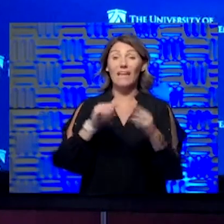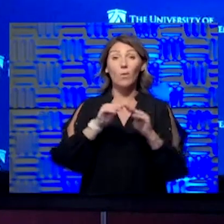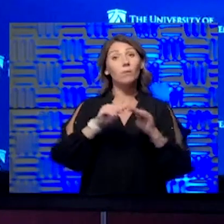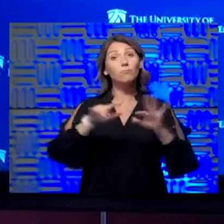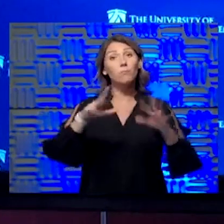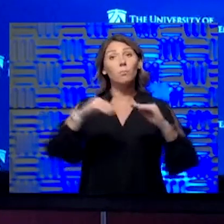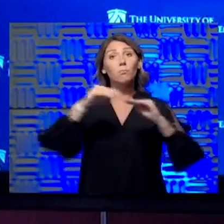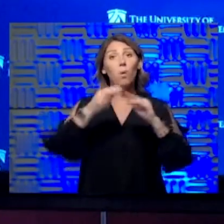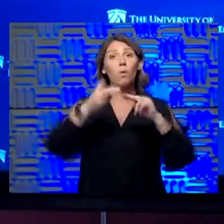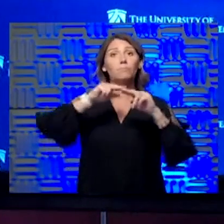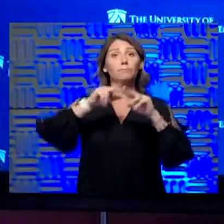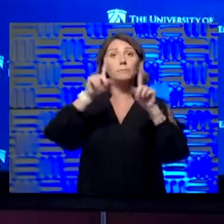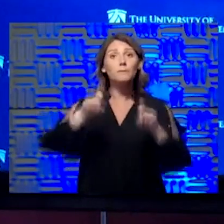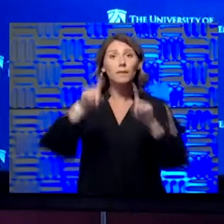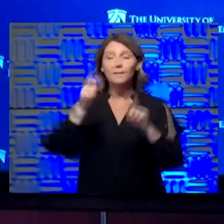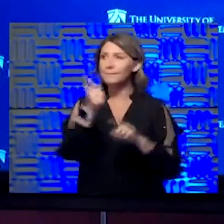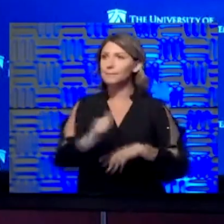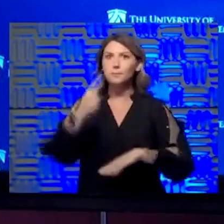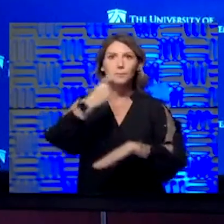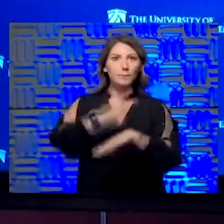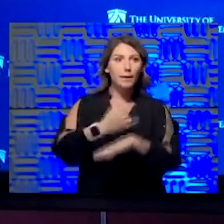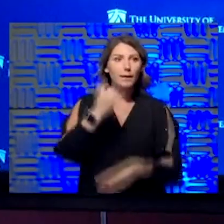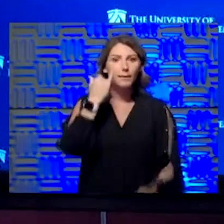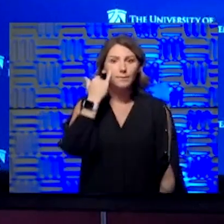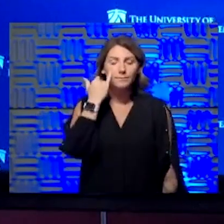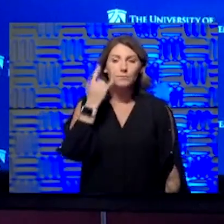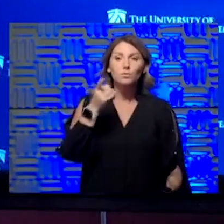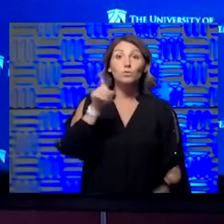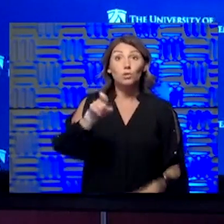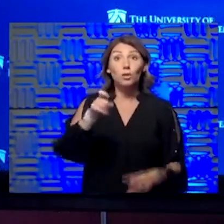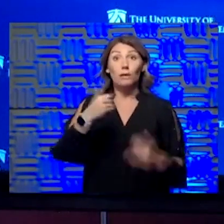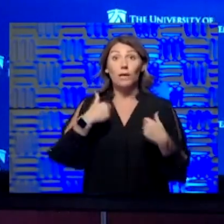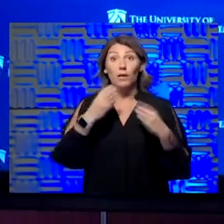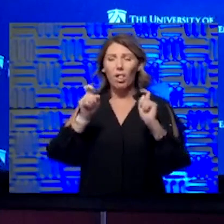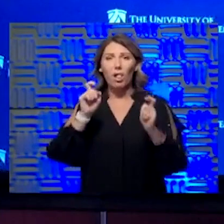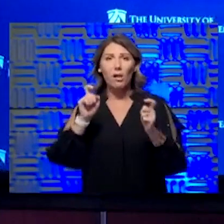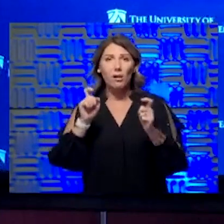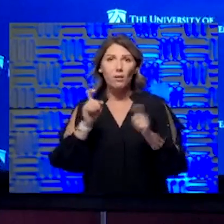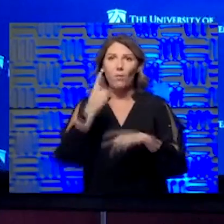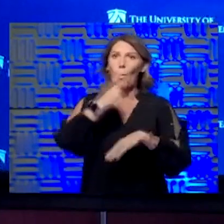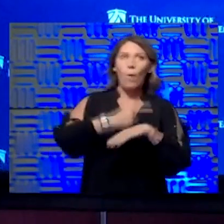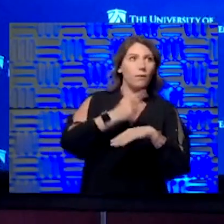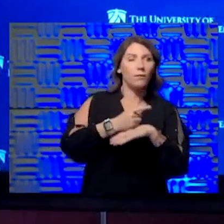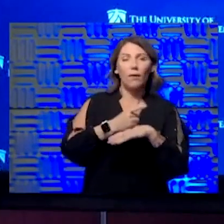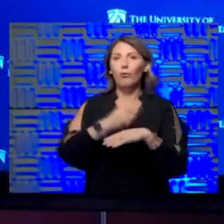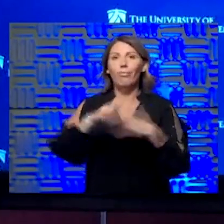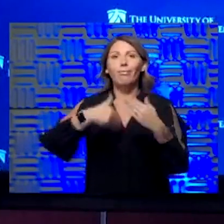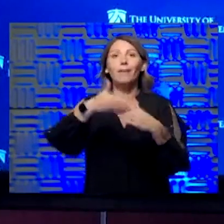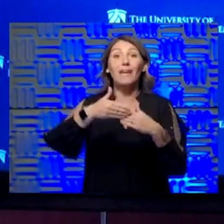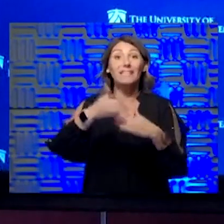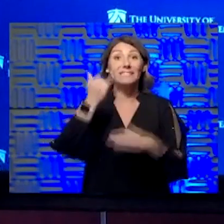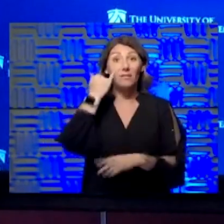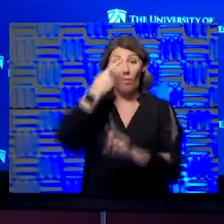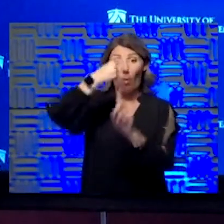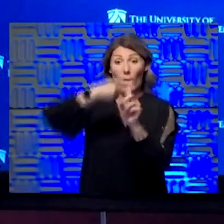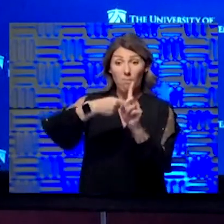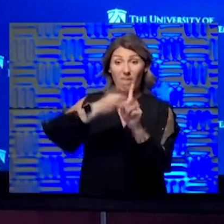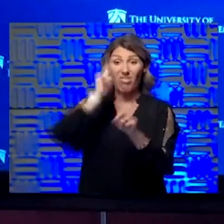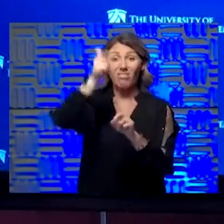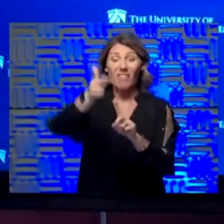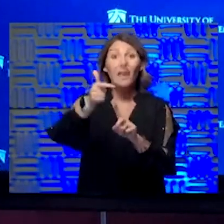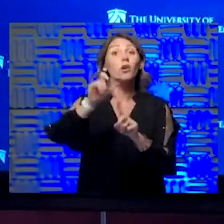know about herd immunity and how many people have to be infected to reach it. Well, approximately a lot, Dana.